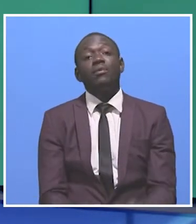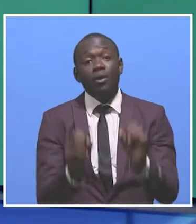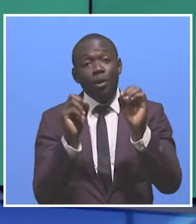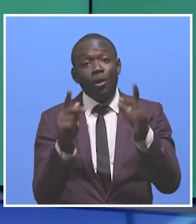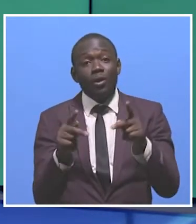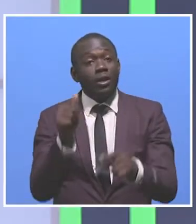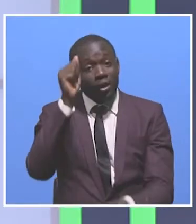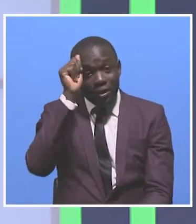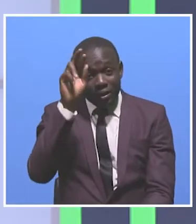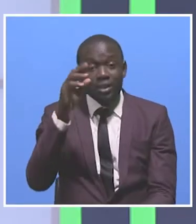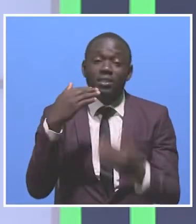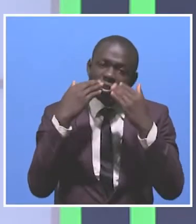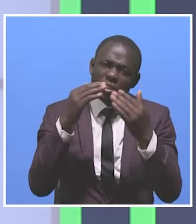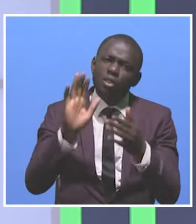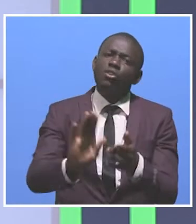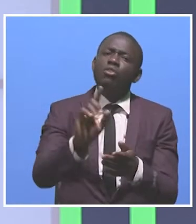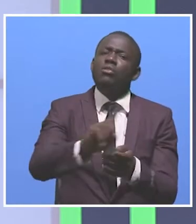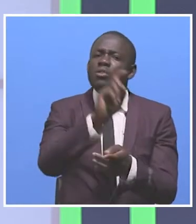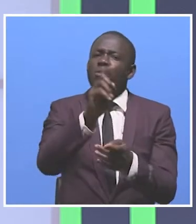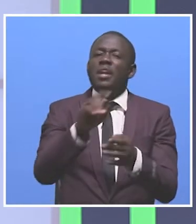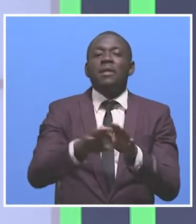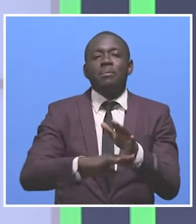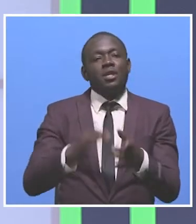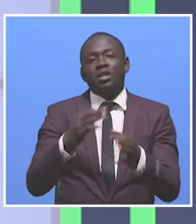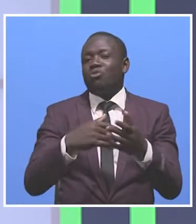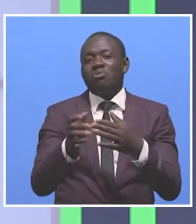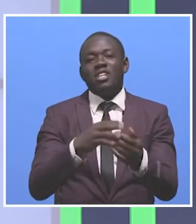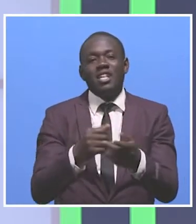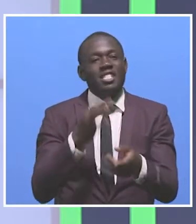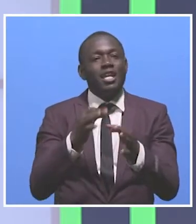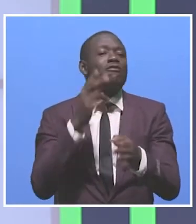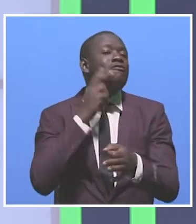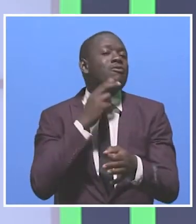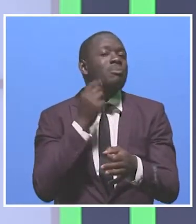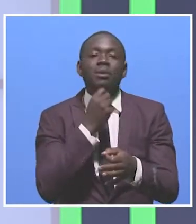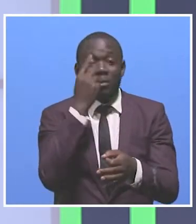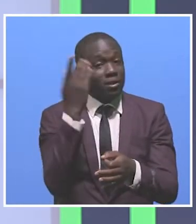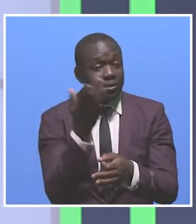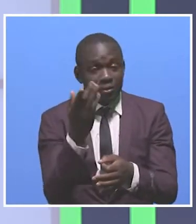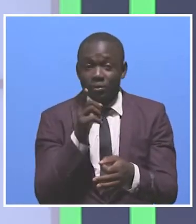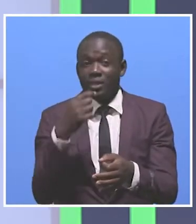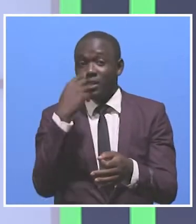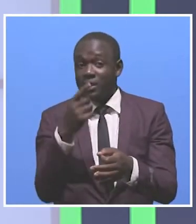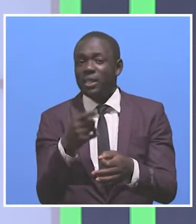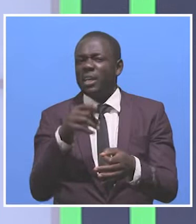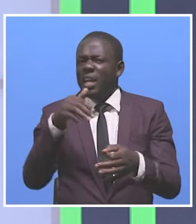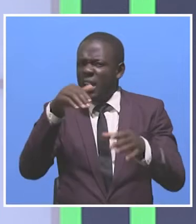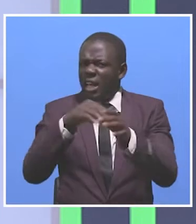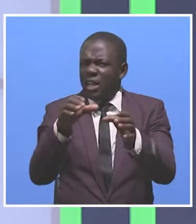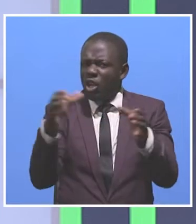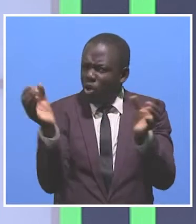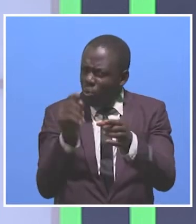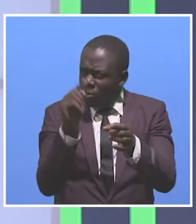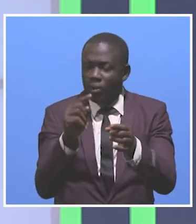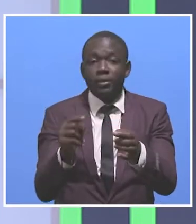So the question, basically, for the sake of those that may not understand Bemba, is that there's a lot of sexual activity out